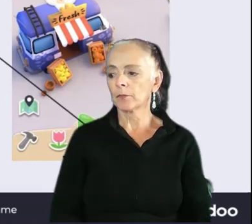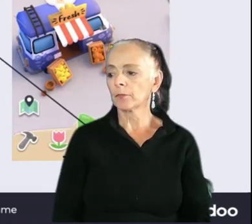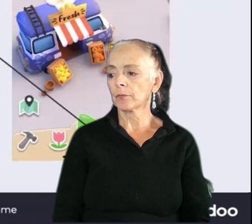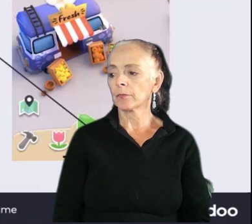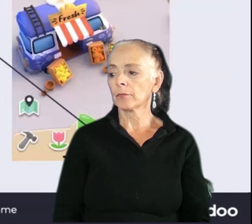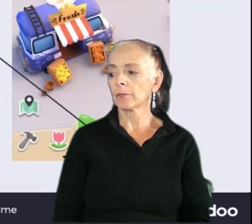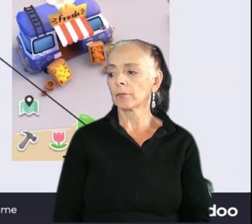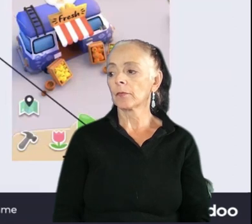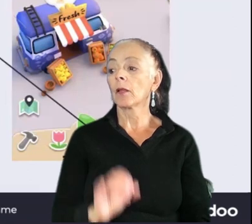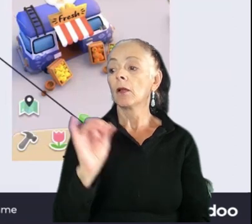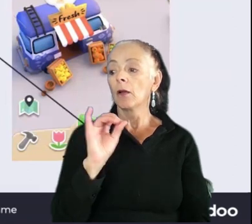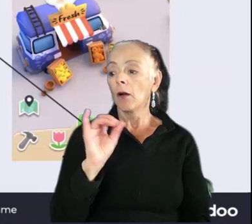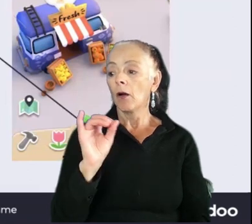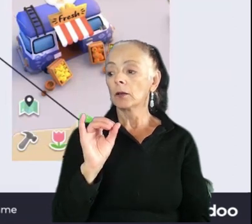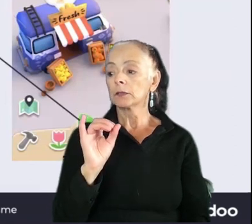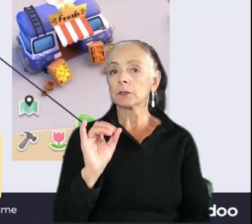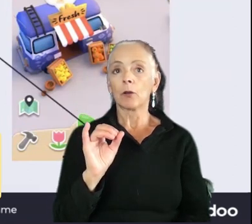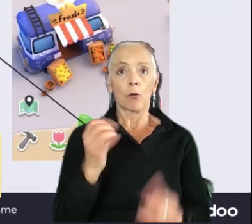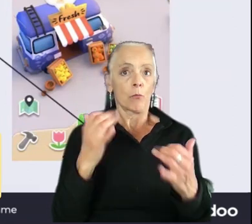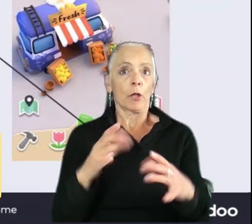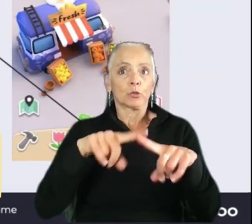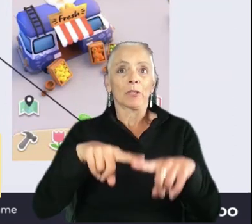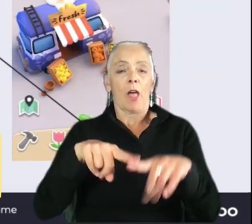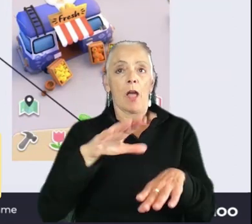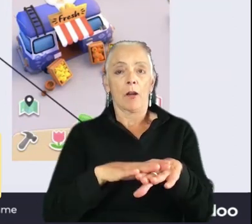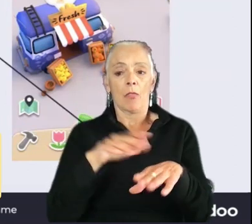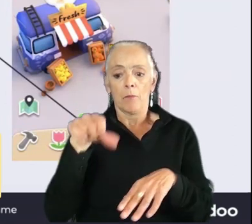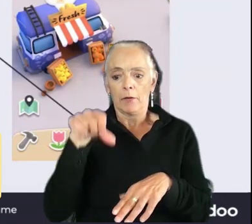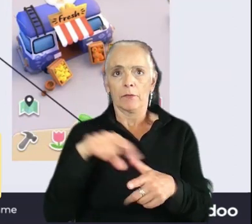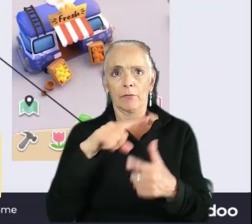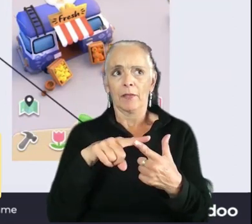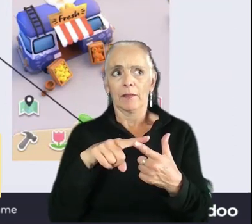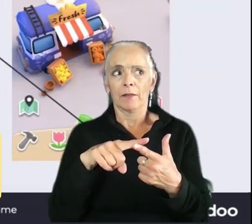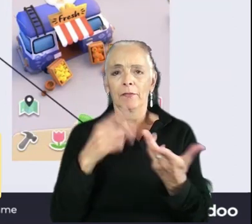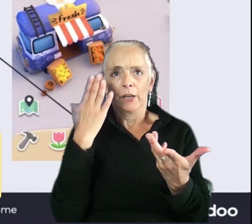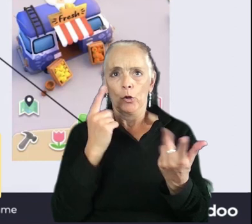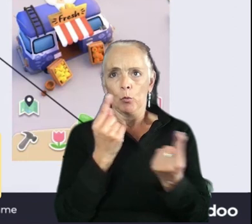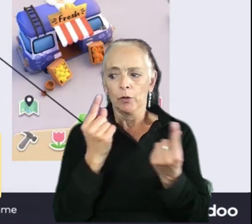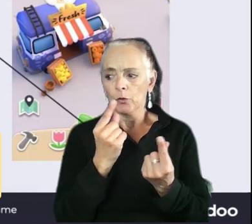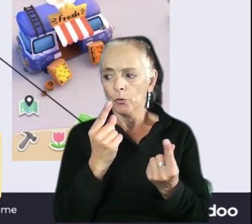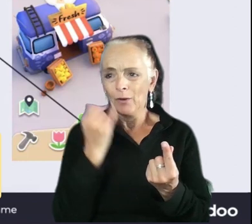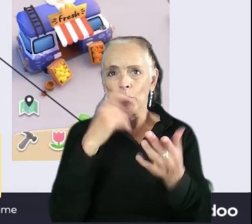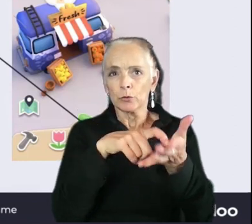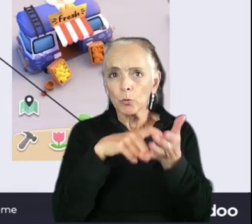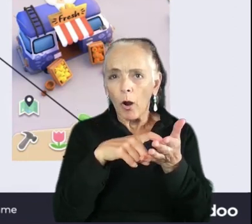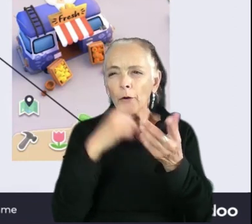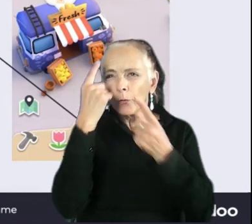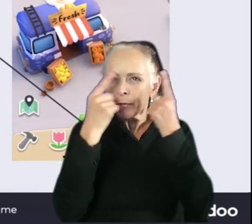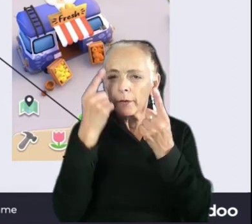And also all the players who actually relied on this button, they would no longer know what to do when it was required of them to think about where